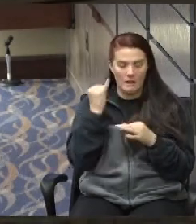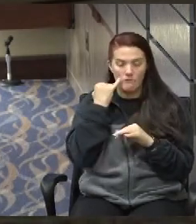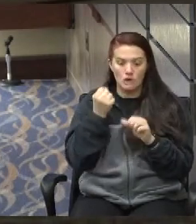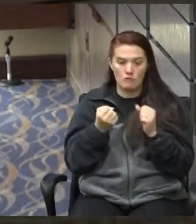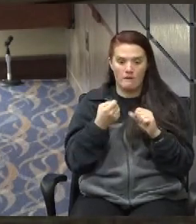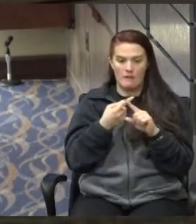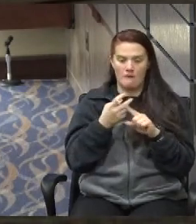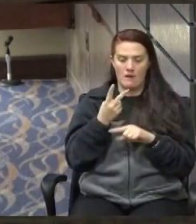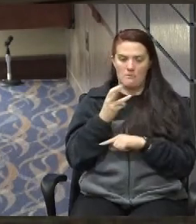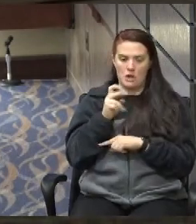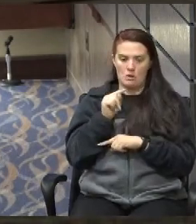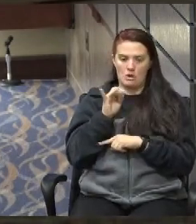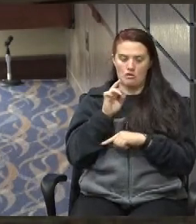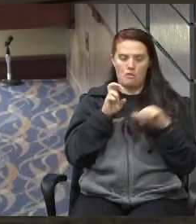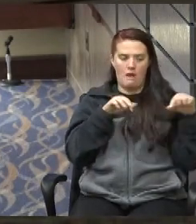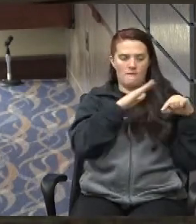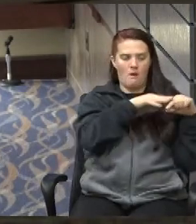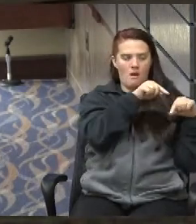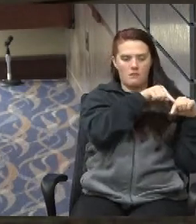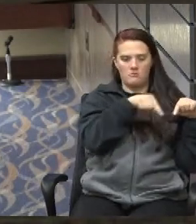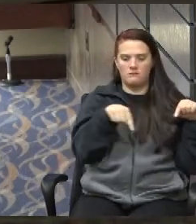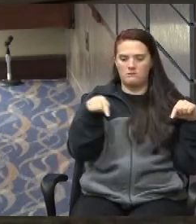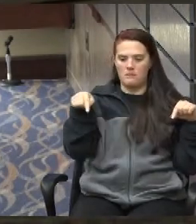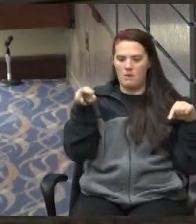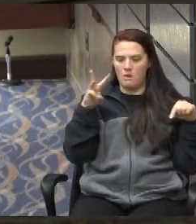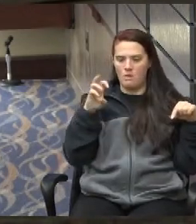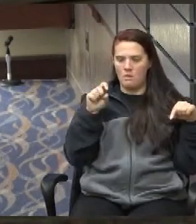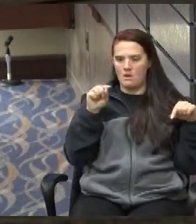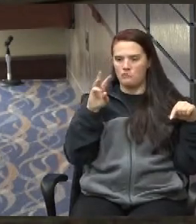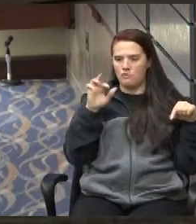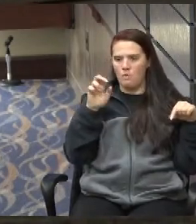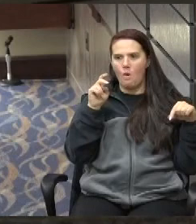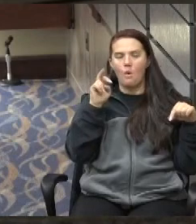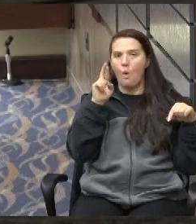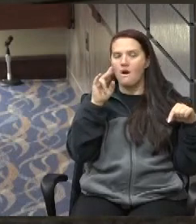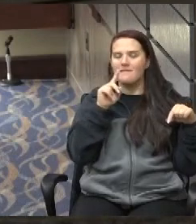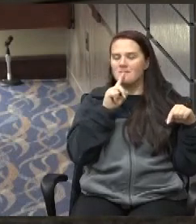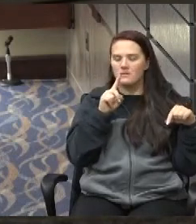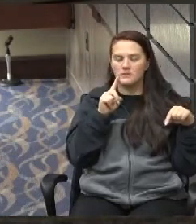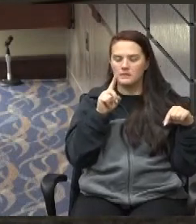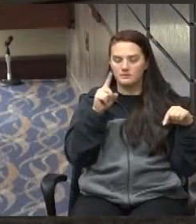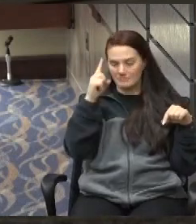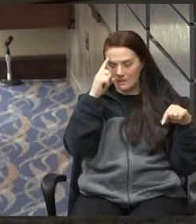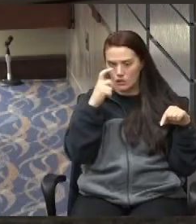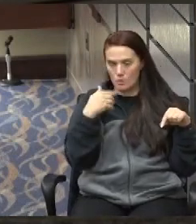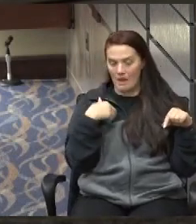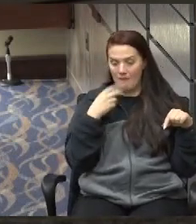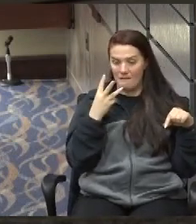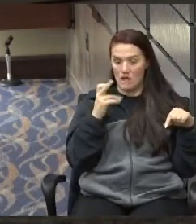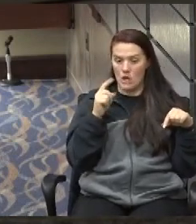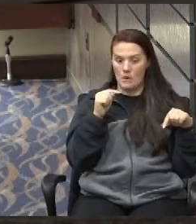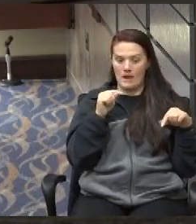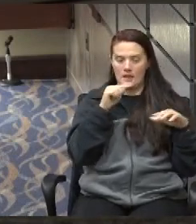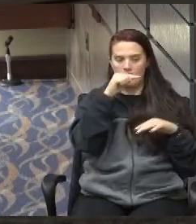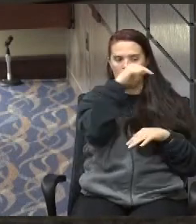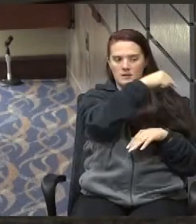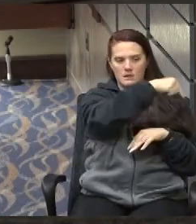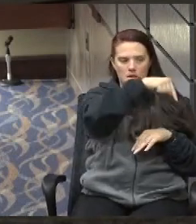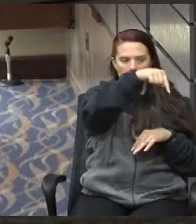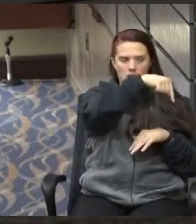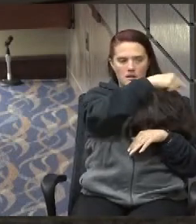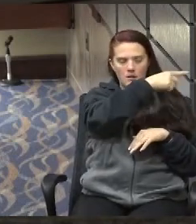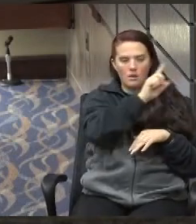Hewitt Drive on West Warren, or because you've got Hewitt where that kind